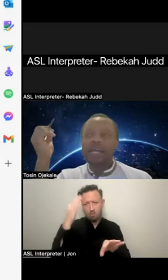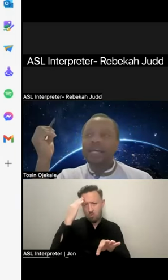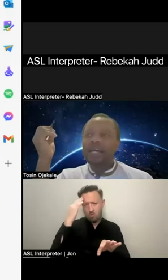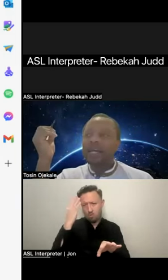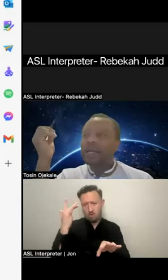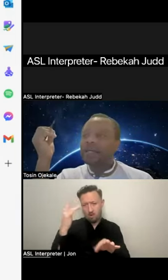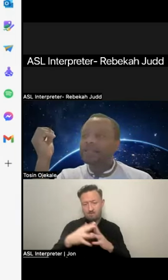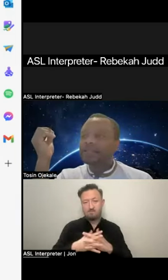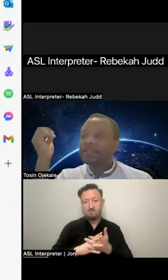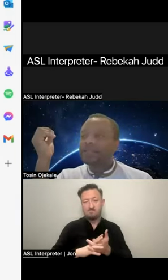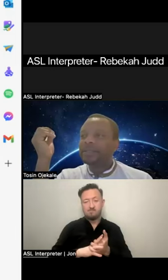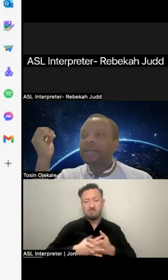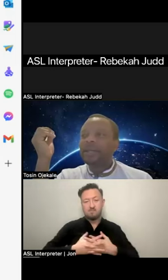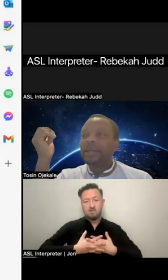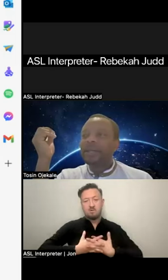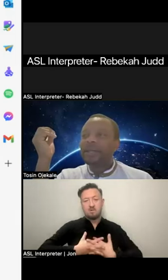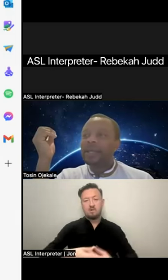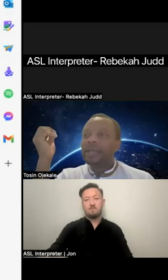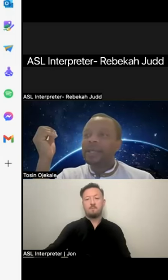as